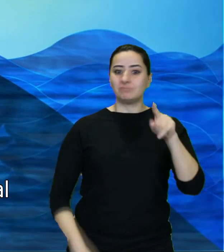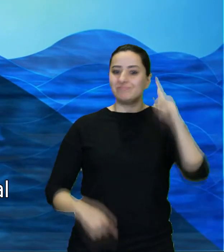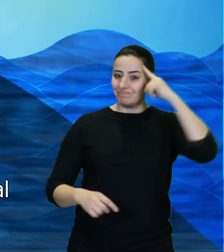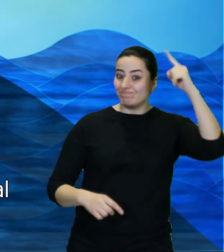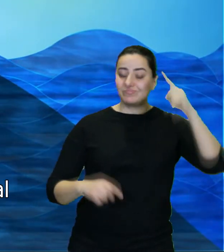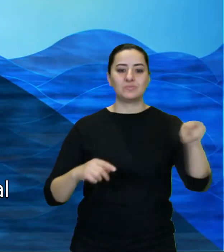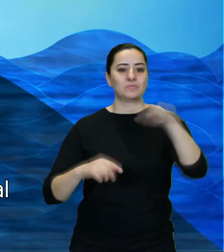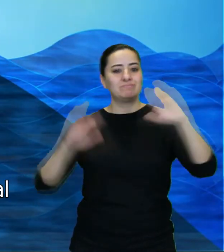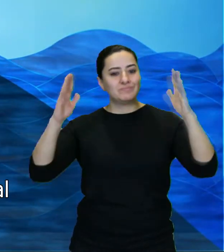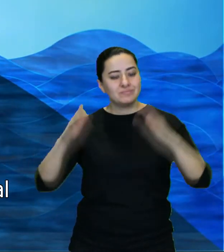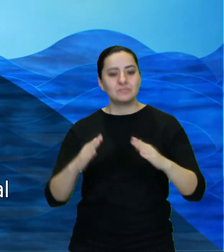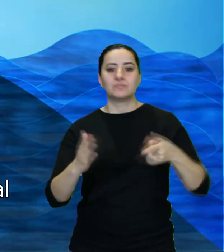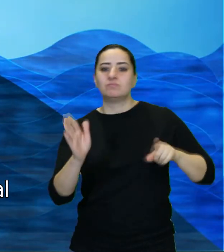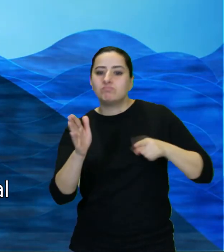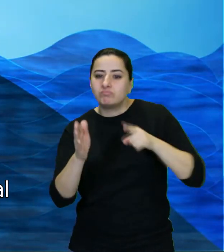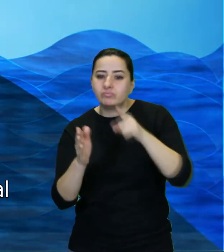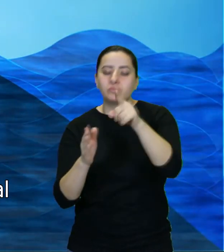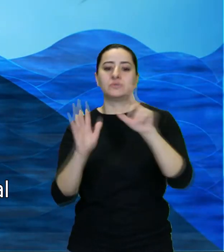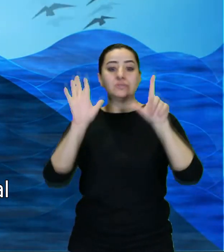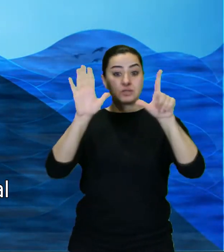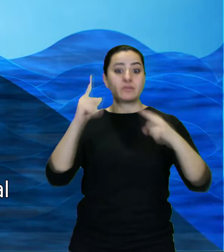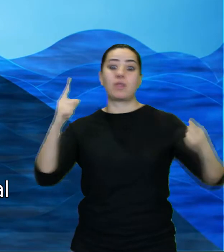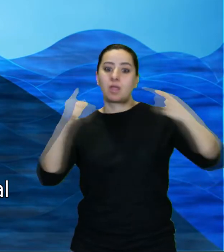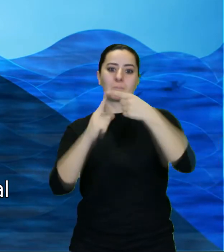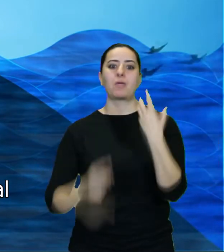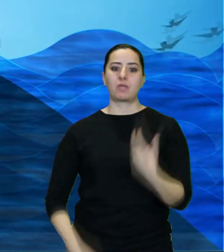in achieving a substantial reduction of disaster risk.